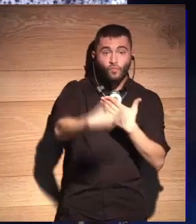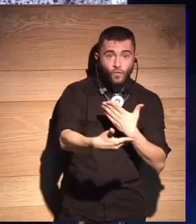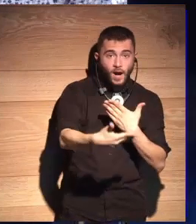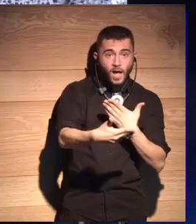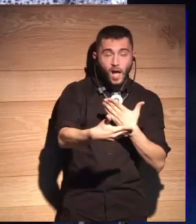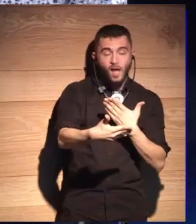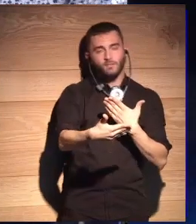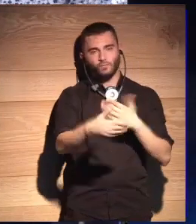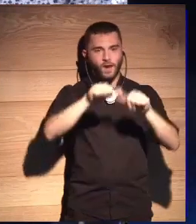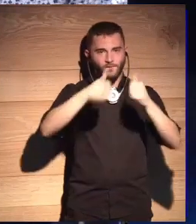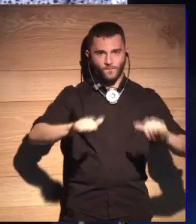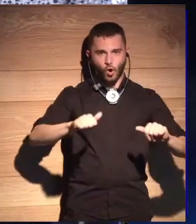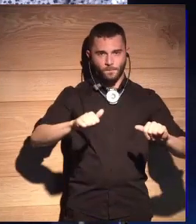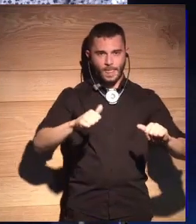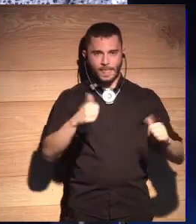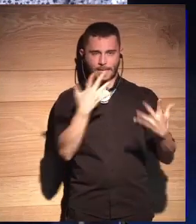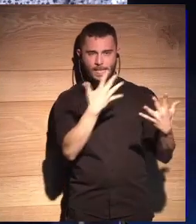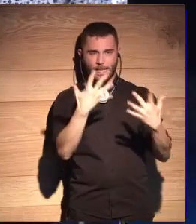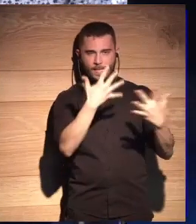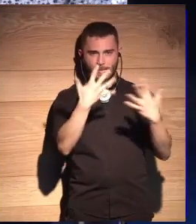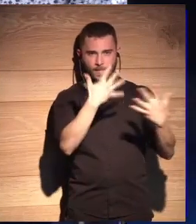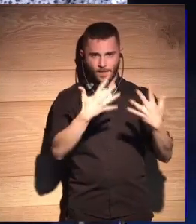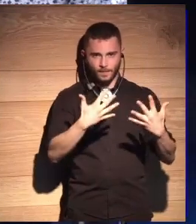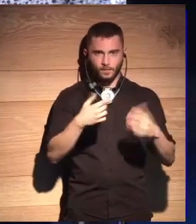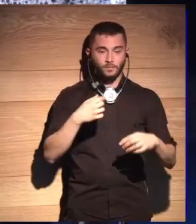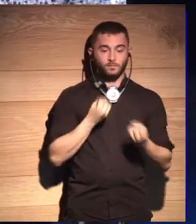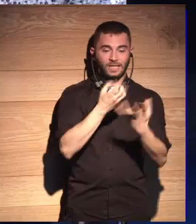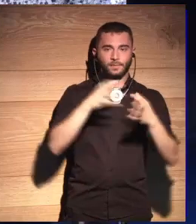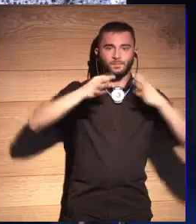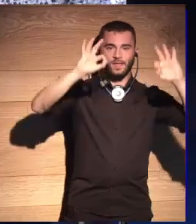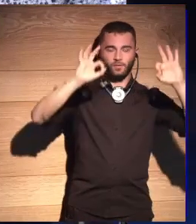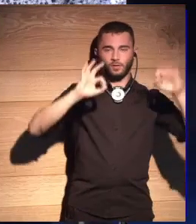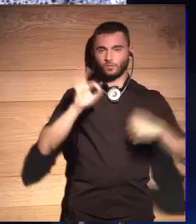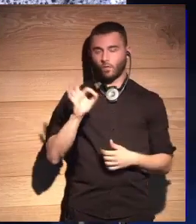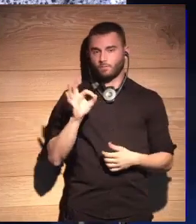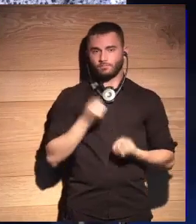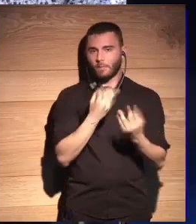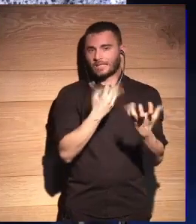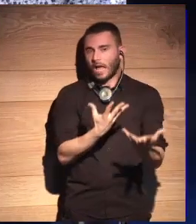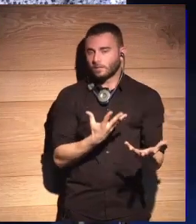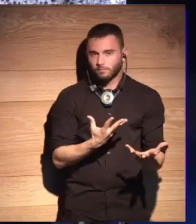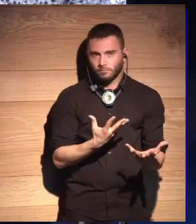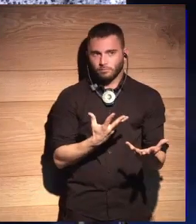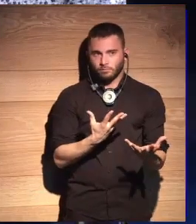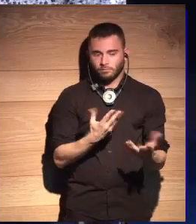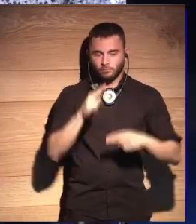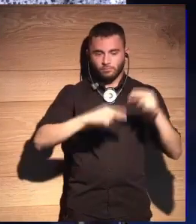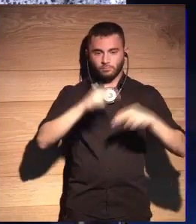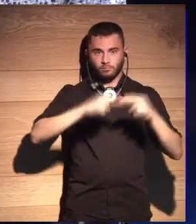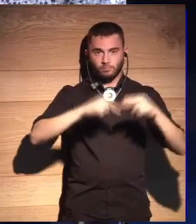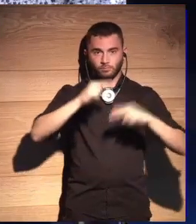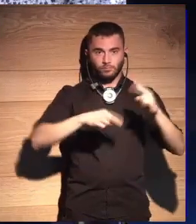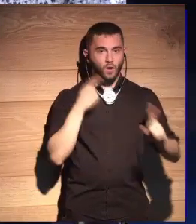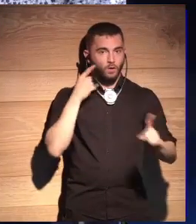responsibility there. We must be aware that our data out there is a way to make others